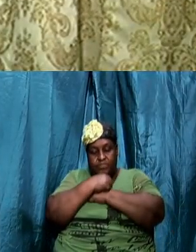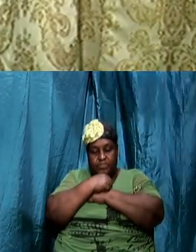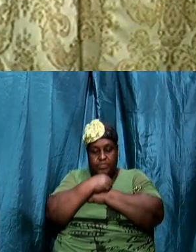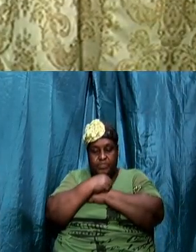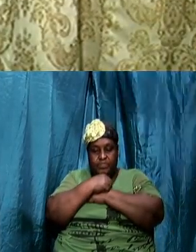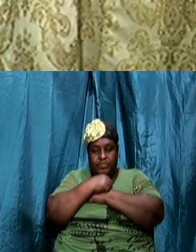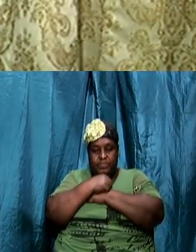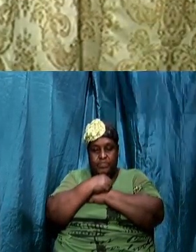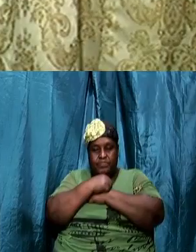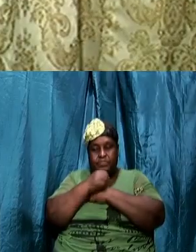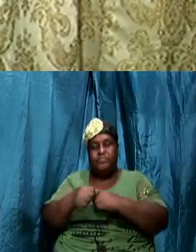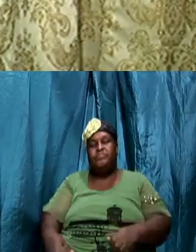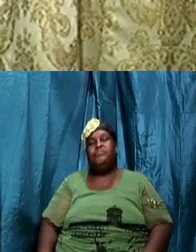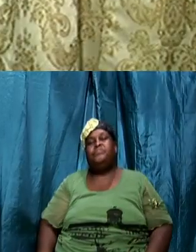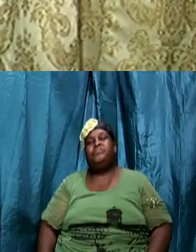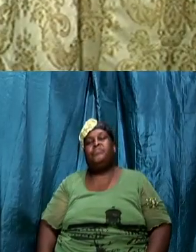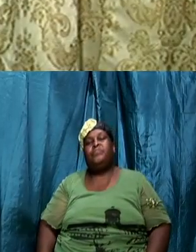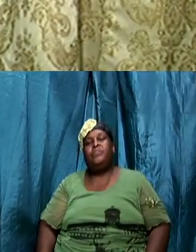is this: